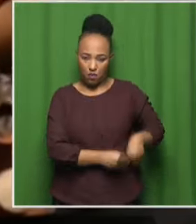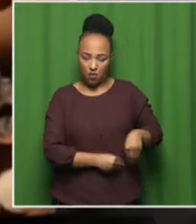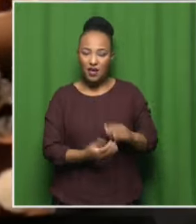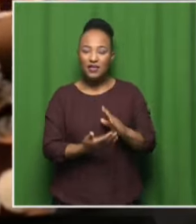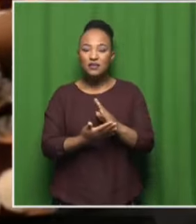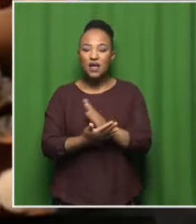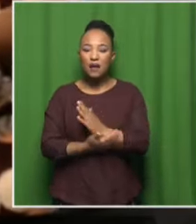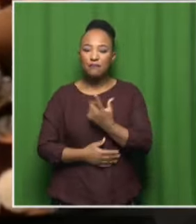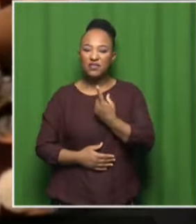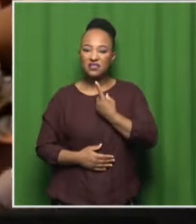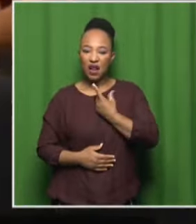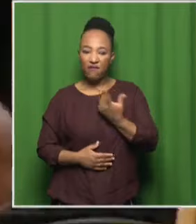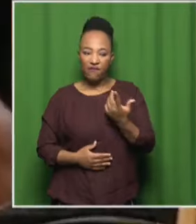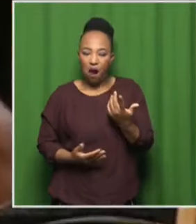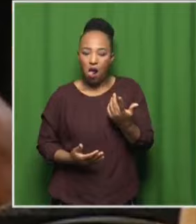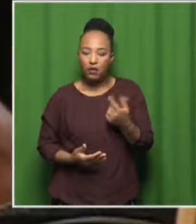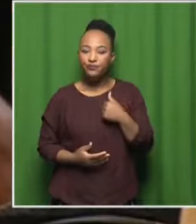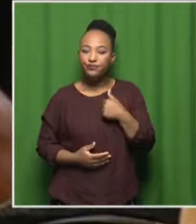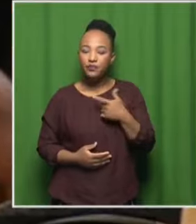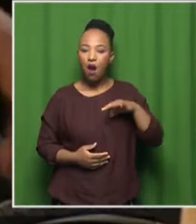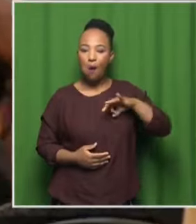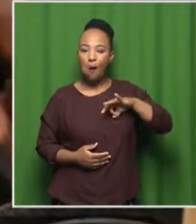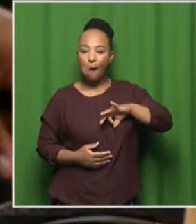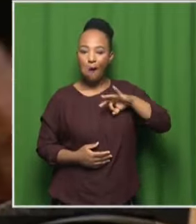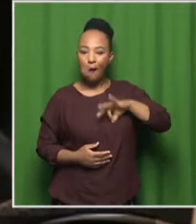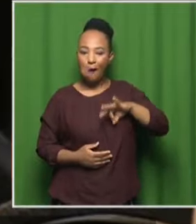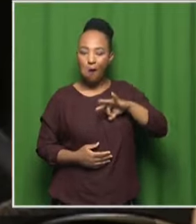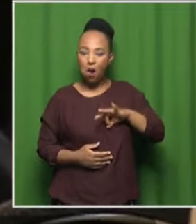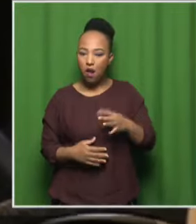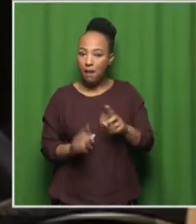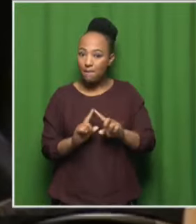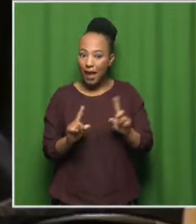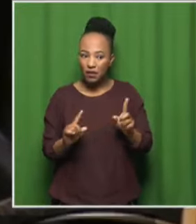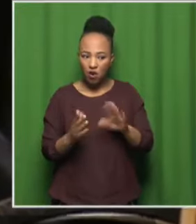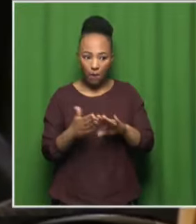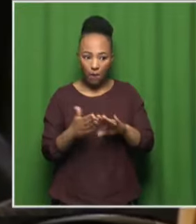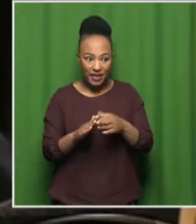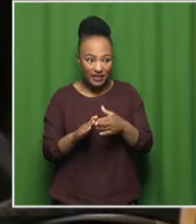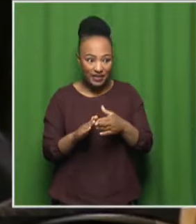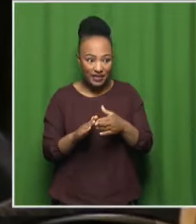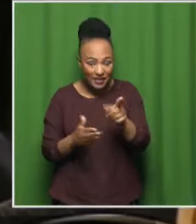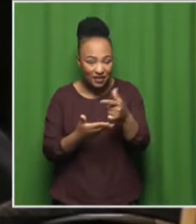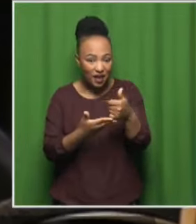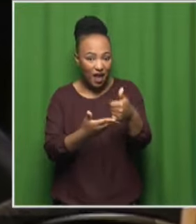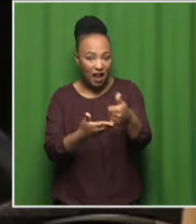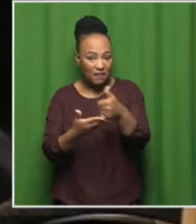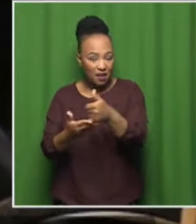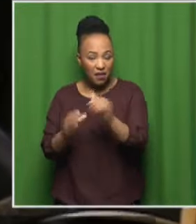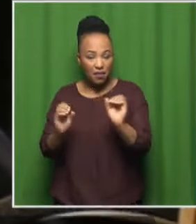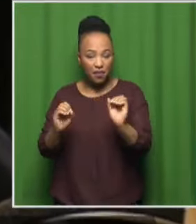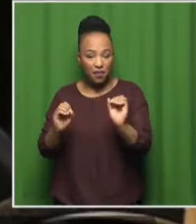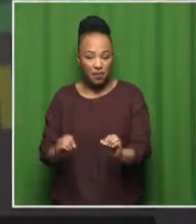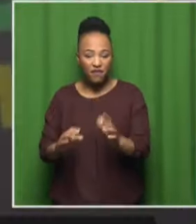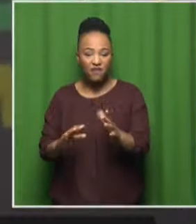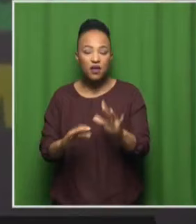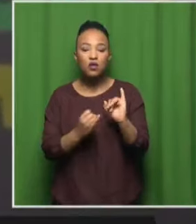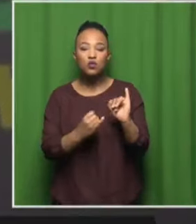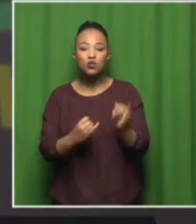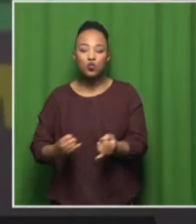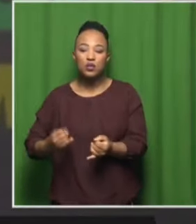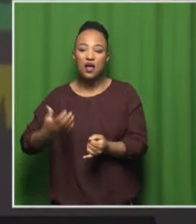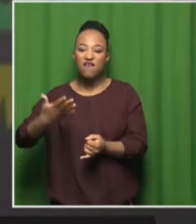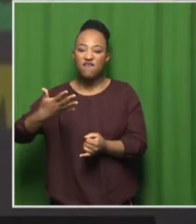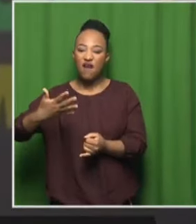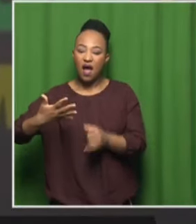interests as opposed to addressing issues that communities face, the ANC has introduced a 5-module foundation course that